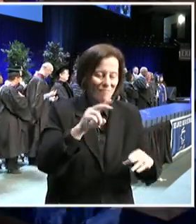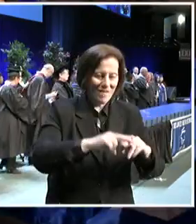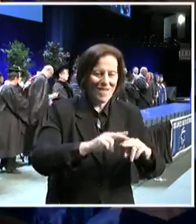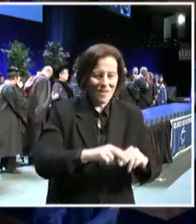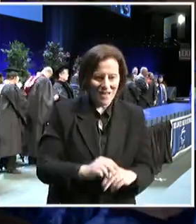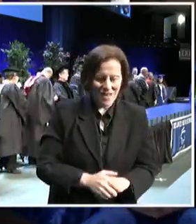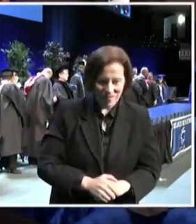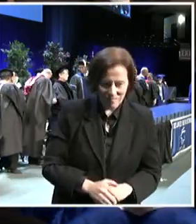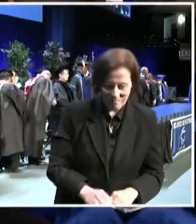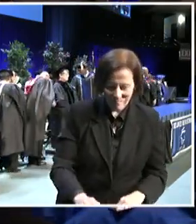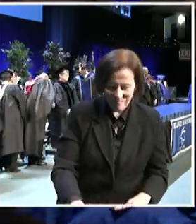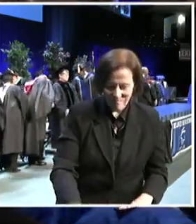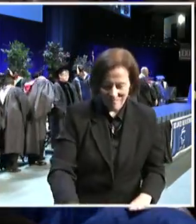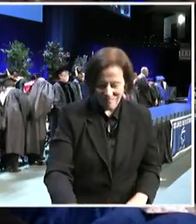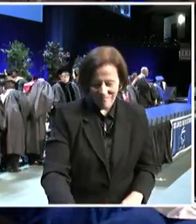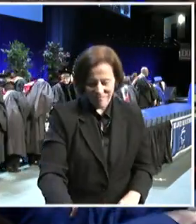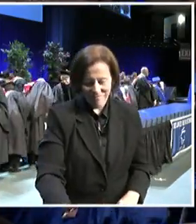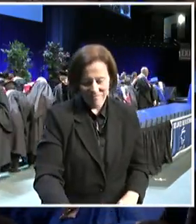seated.